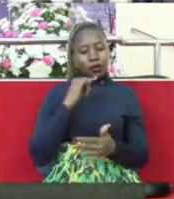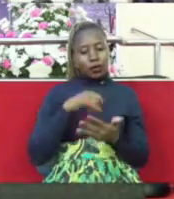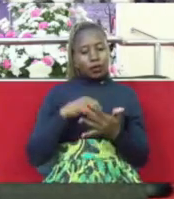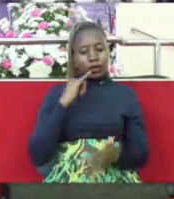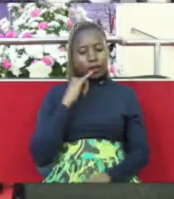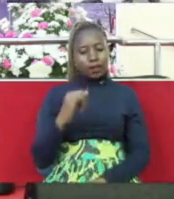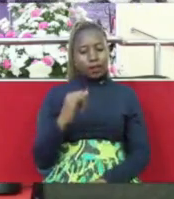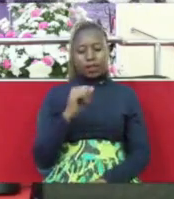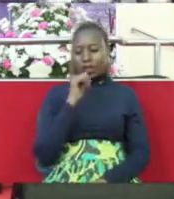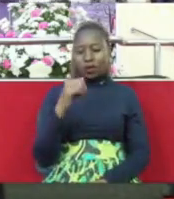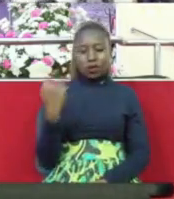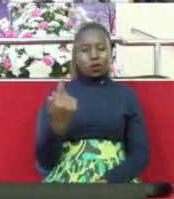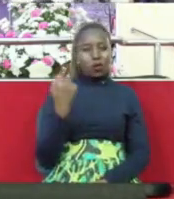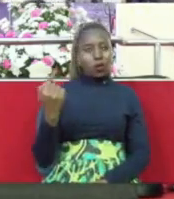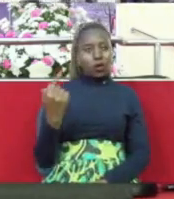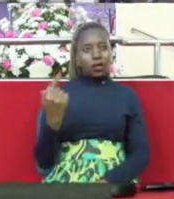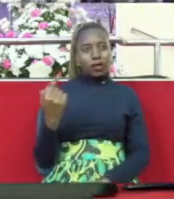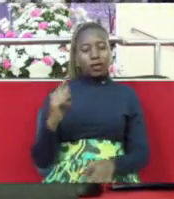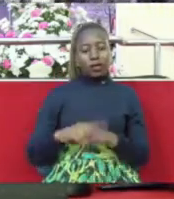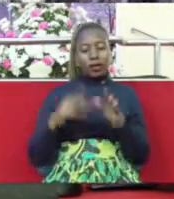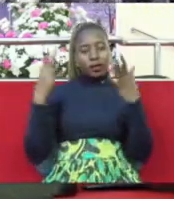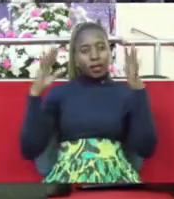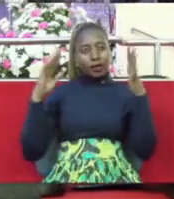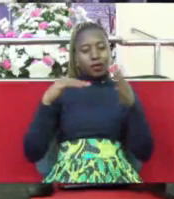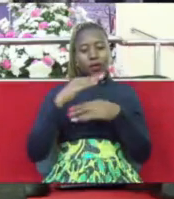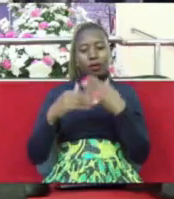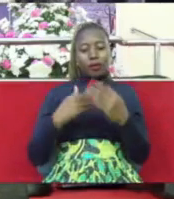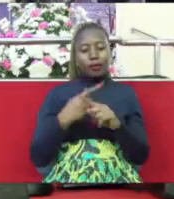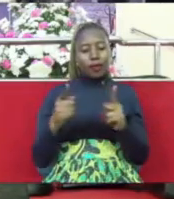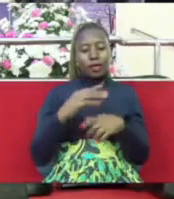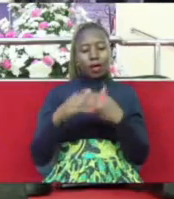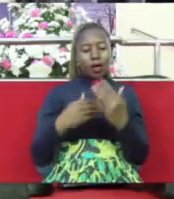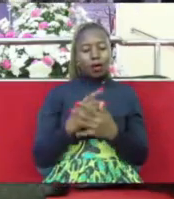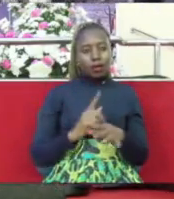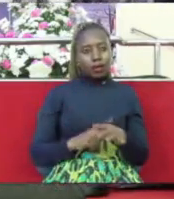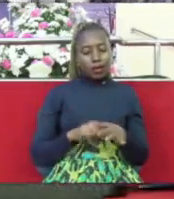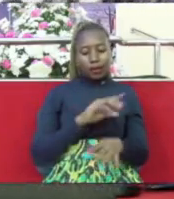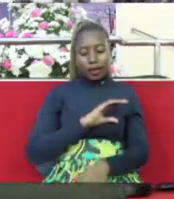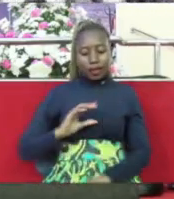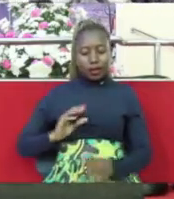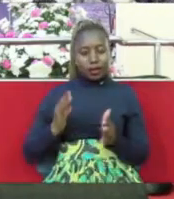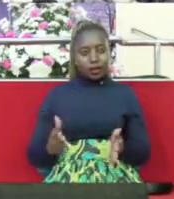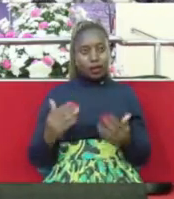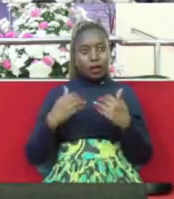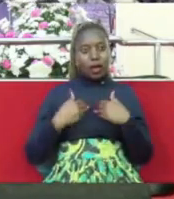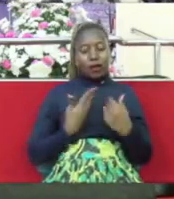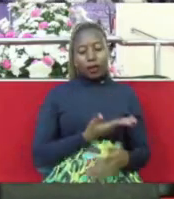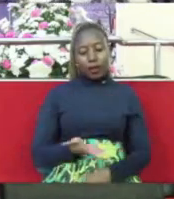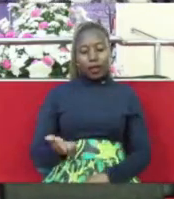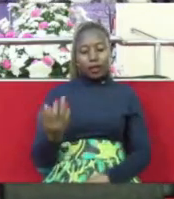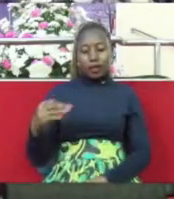just in this Christmas alone, but throughout as a Christian, you will be doing it with the presence of the Lord in your life. Ili kila kitu